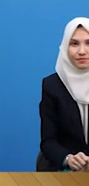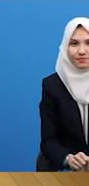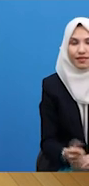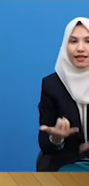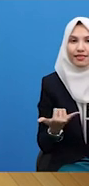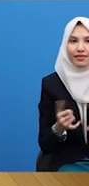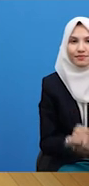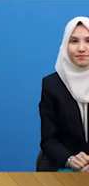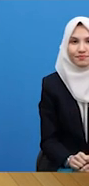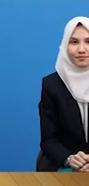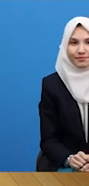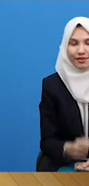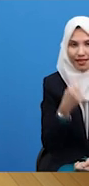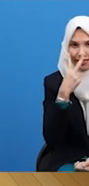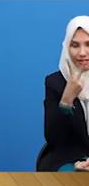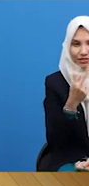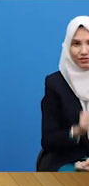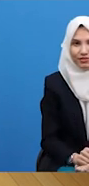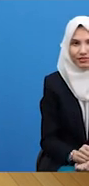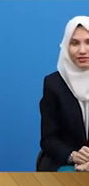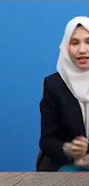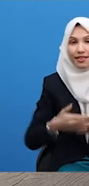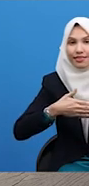Now, let's watch the next video.